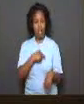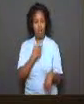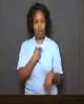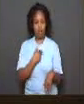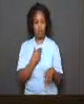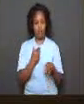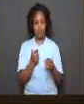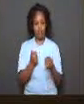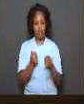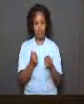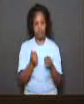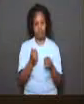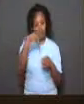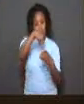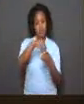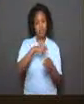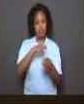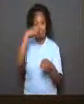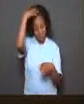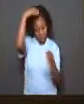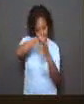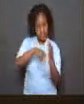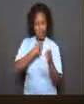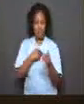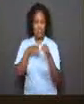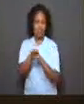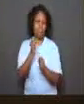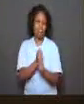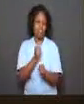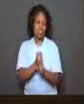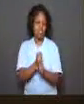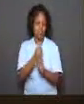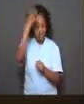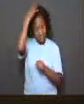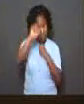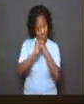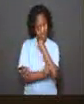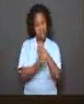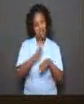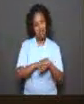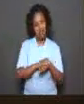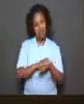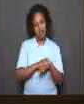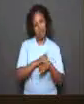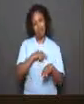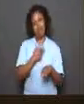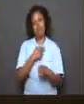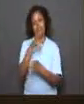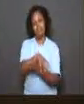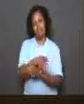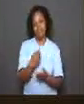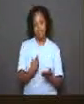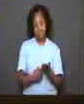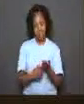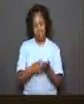a large role in state formation. As these countries